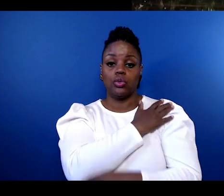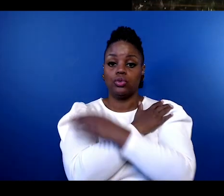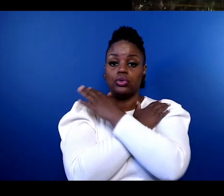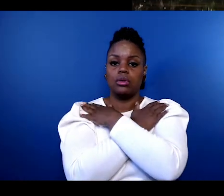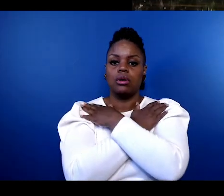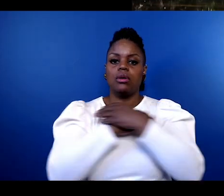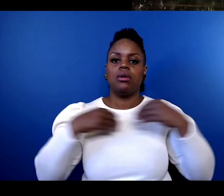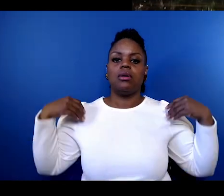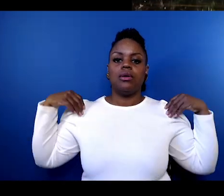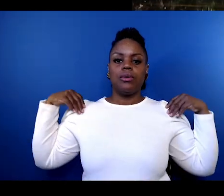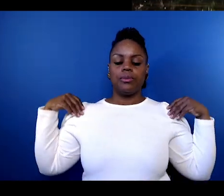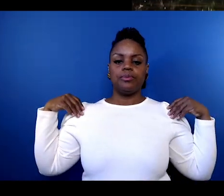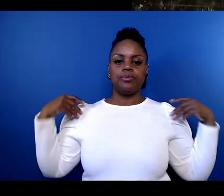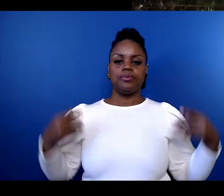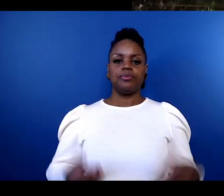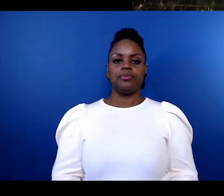Slowly blink the eyes open.